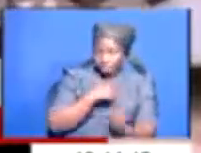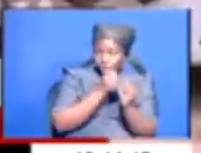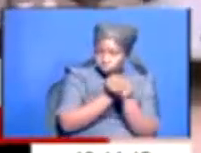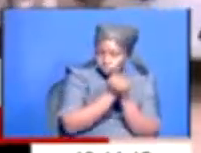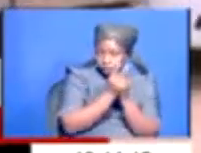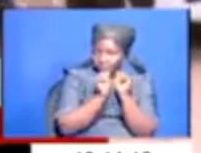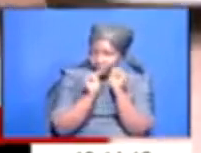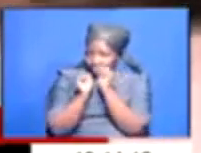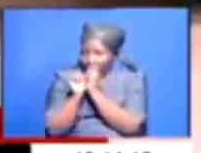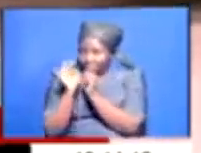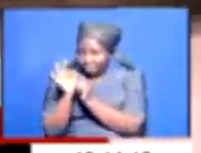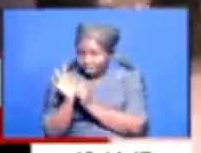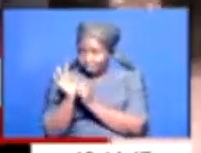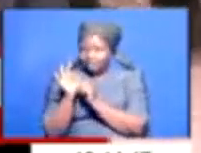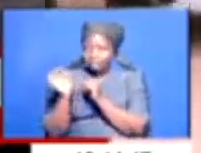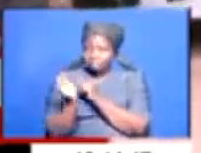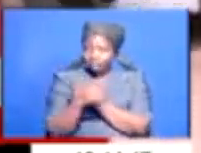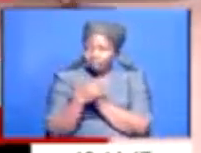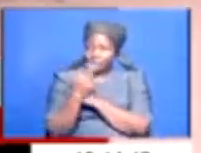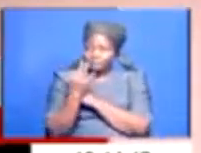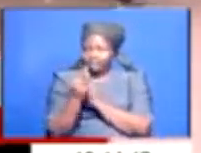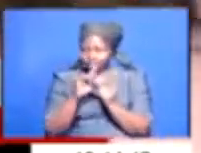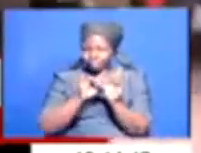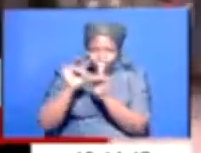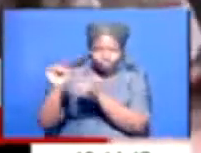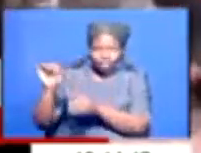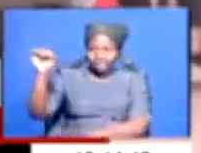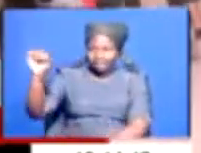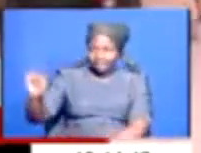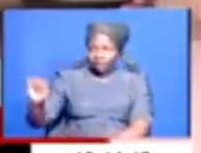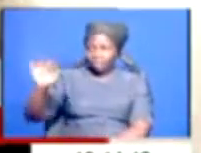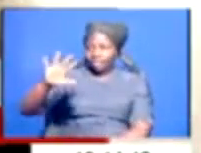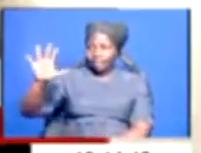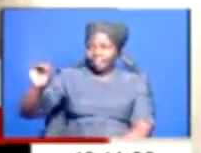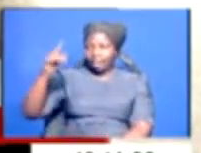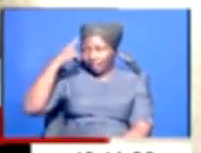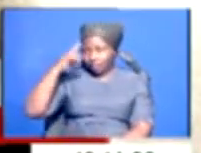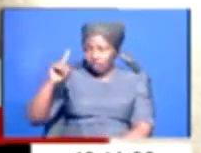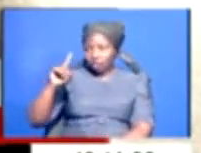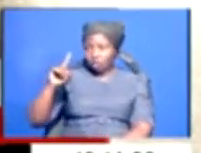went to South Africa for the first CAPS